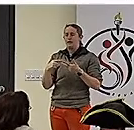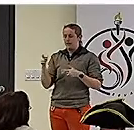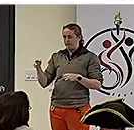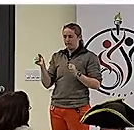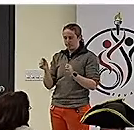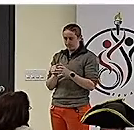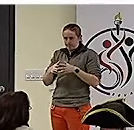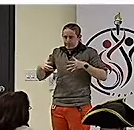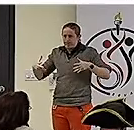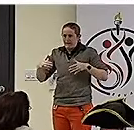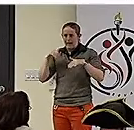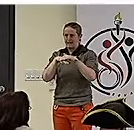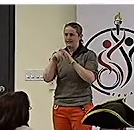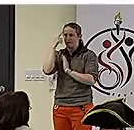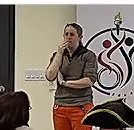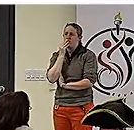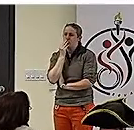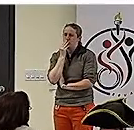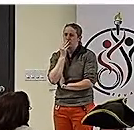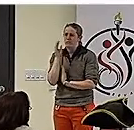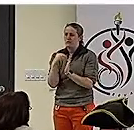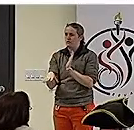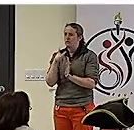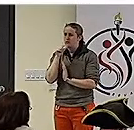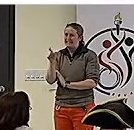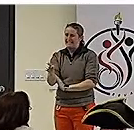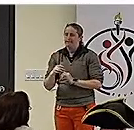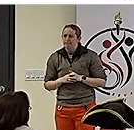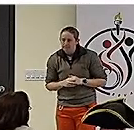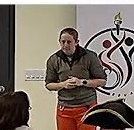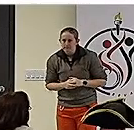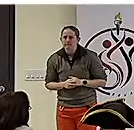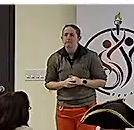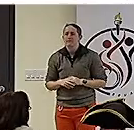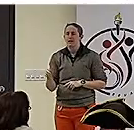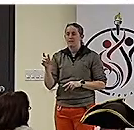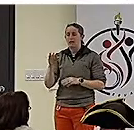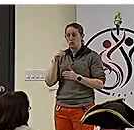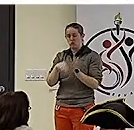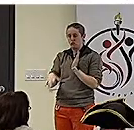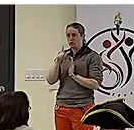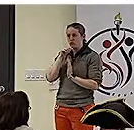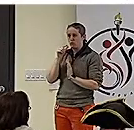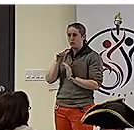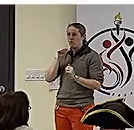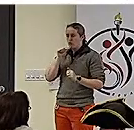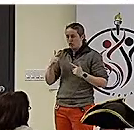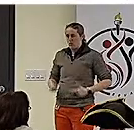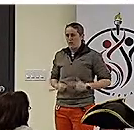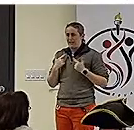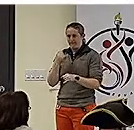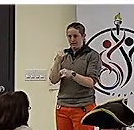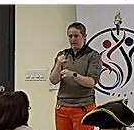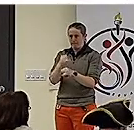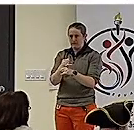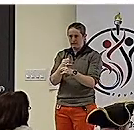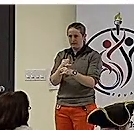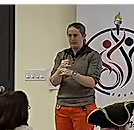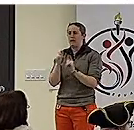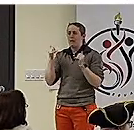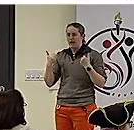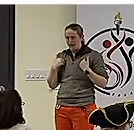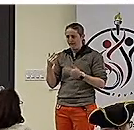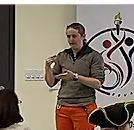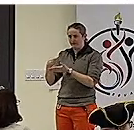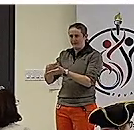students experiencing food insecurity, particularly those living off campus or navigating financial and accessibility barriers. Yaz